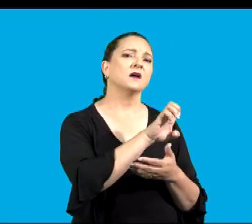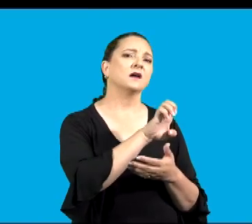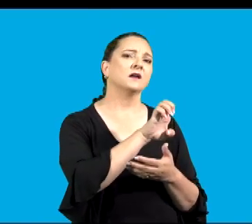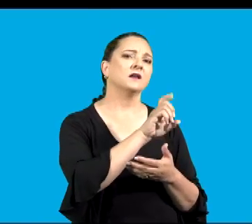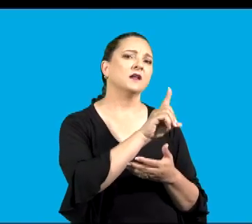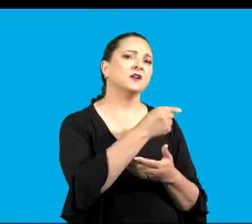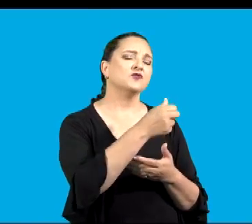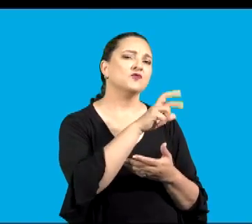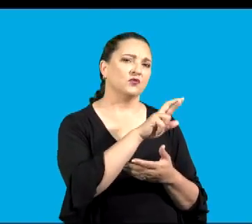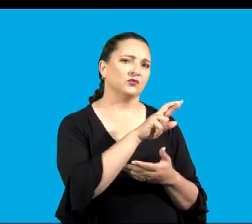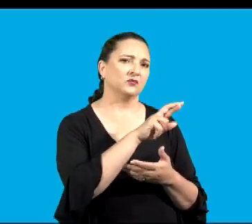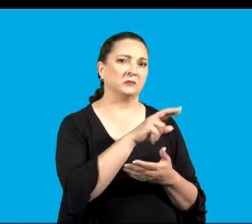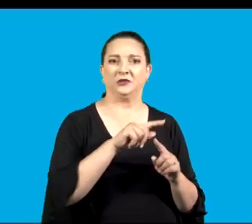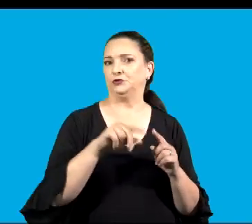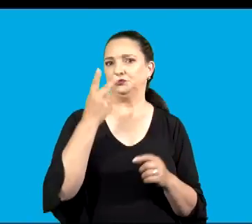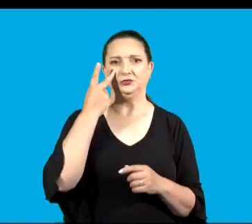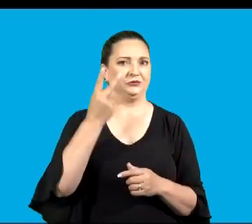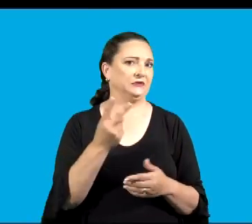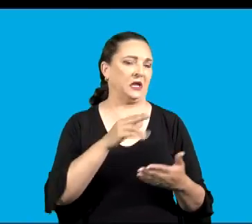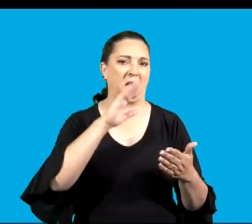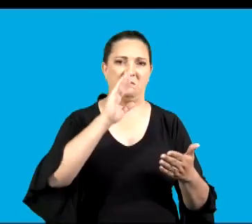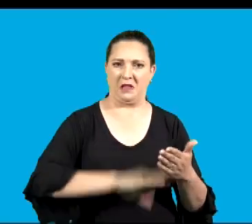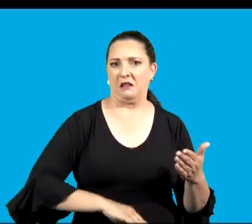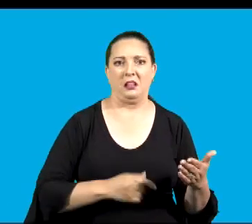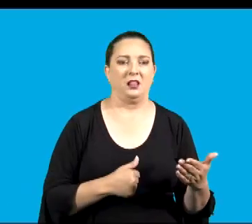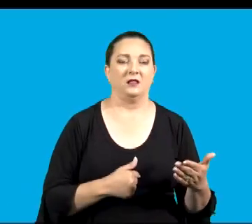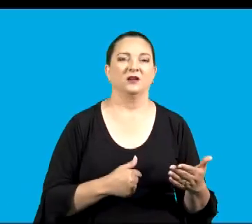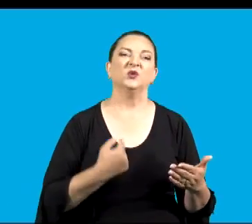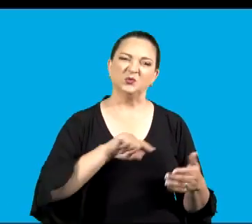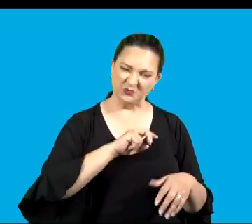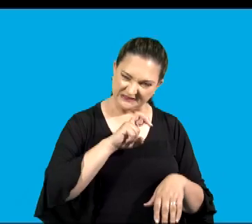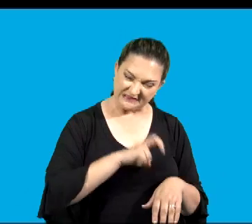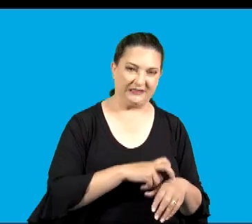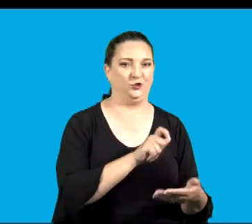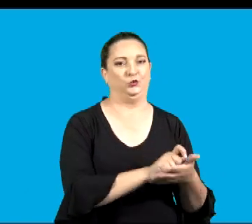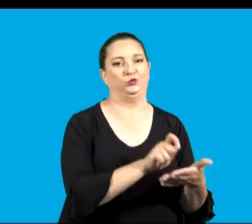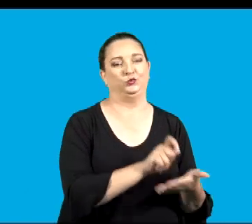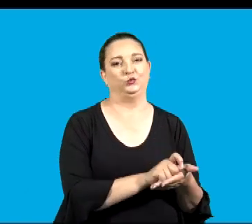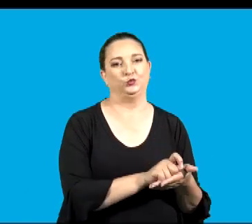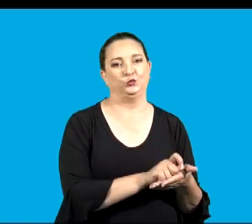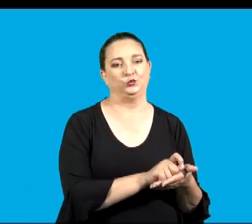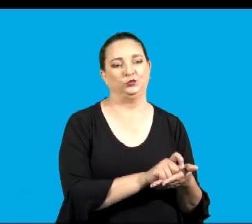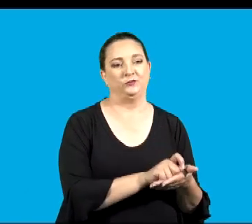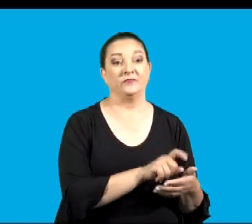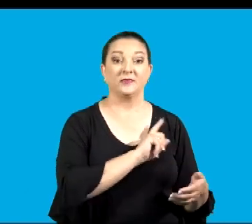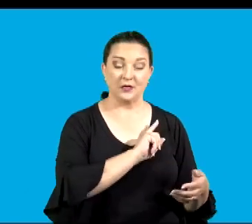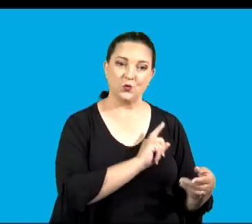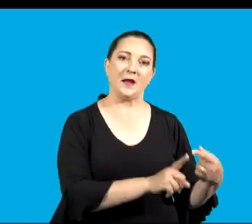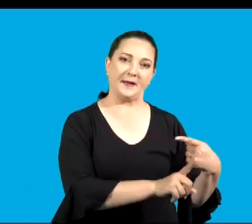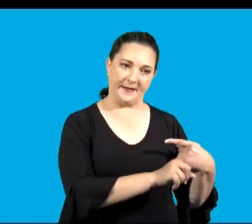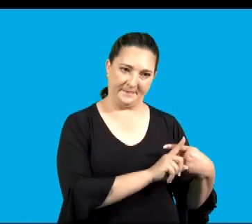ledger, you don't see that penalty. That means we must come and record that penalty. So we come here, then we